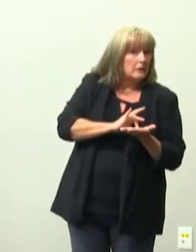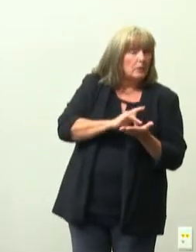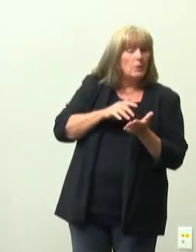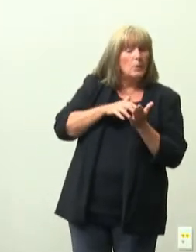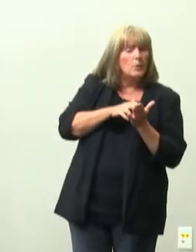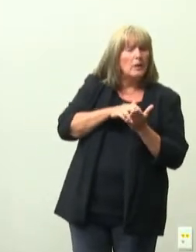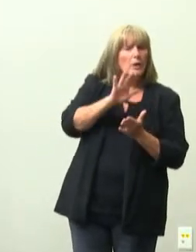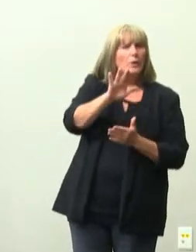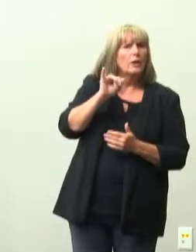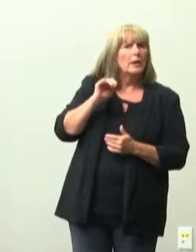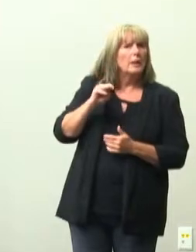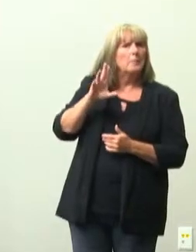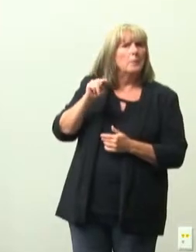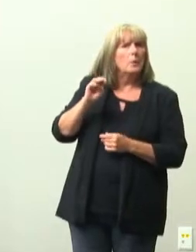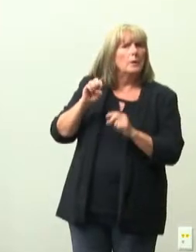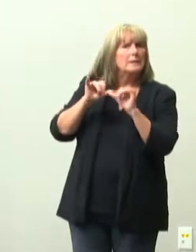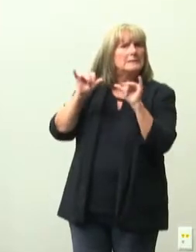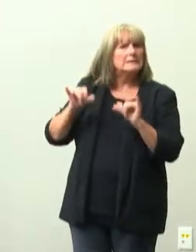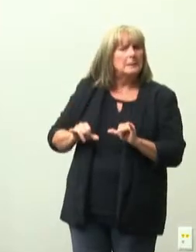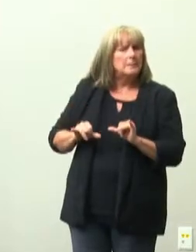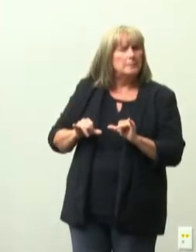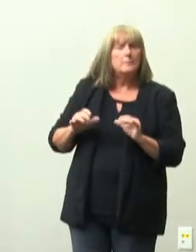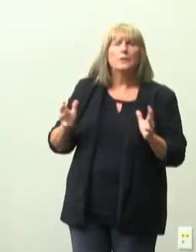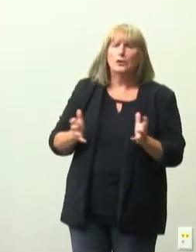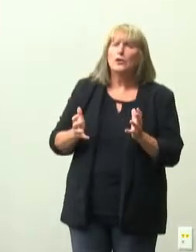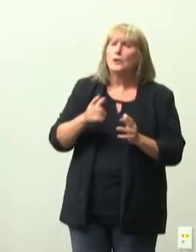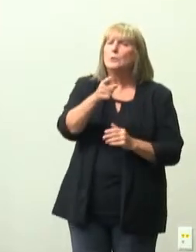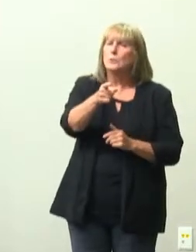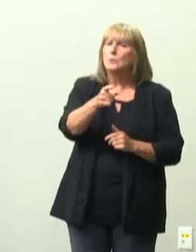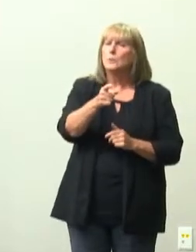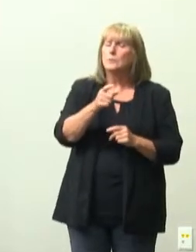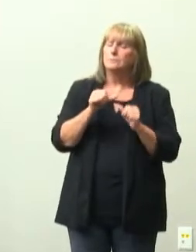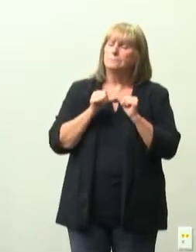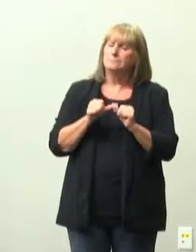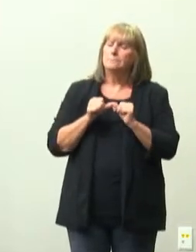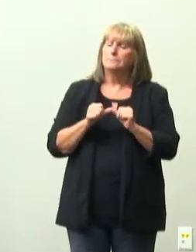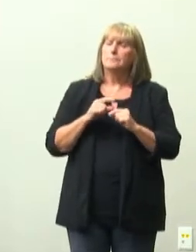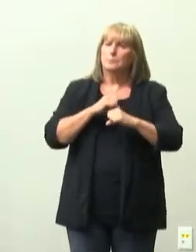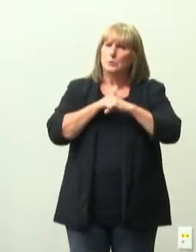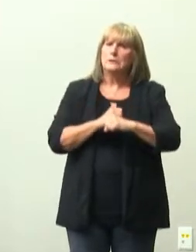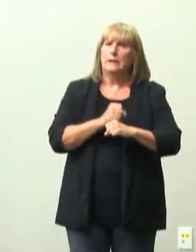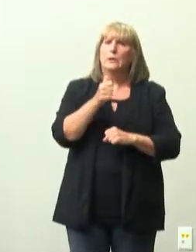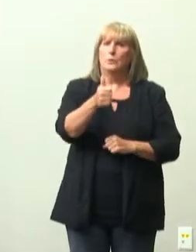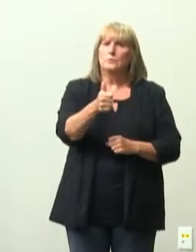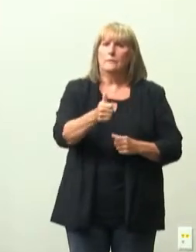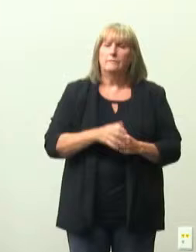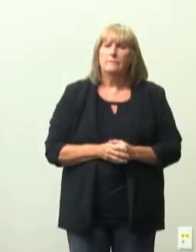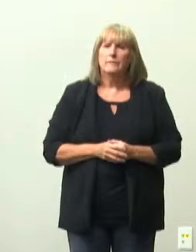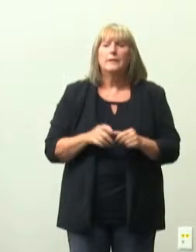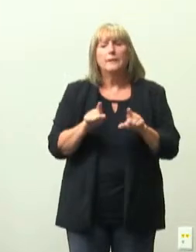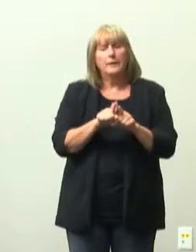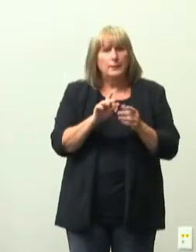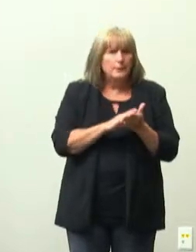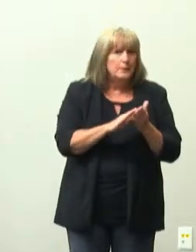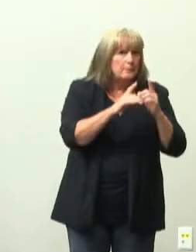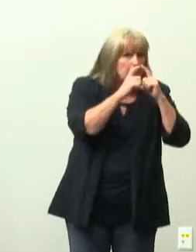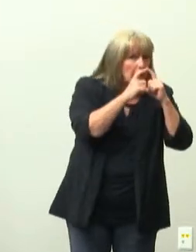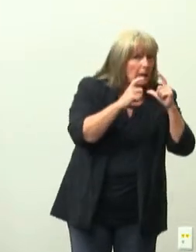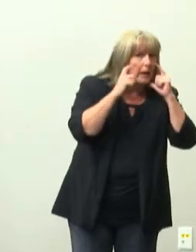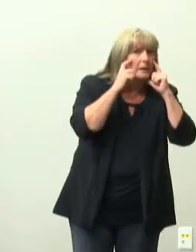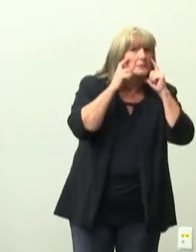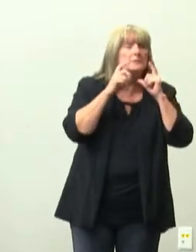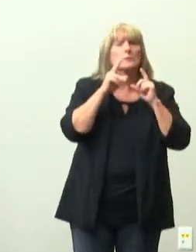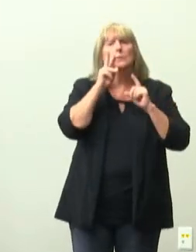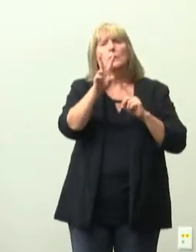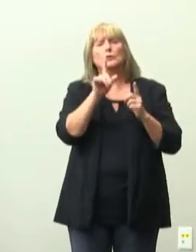your immune system, we encourage you to keep taking steps to protect yourself, like wearing a mask and watching